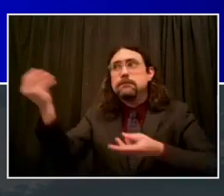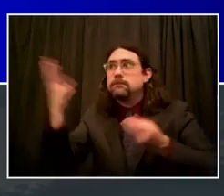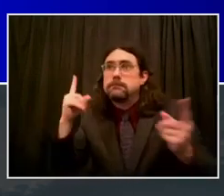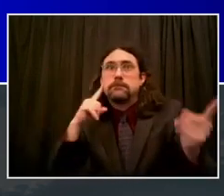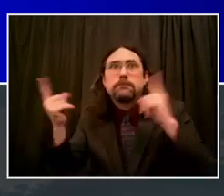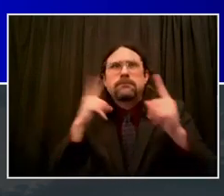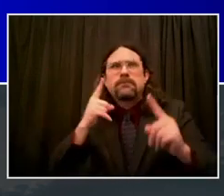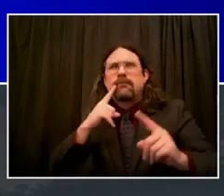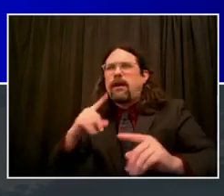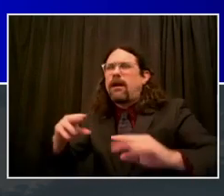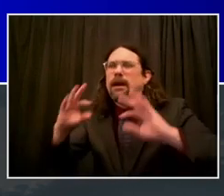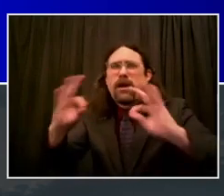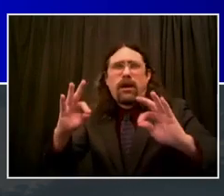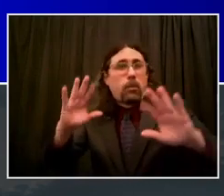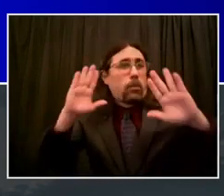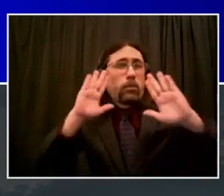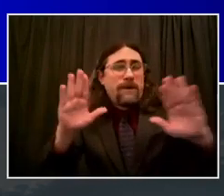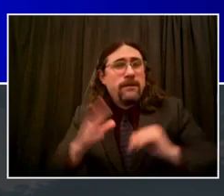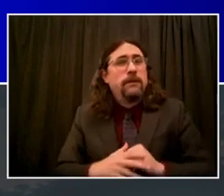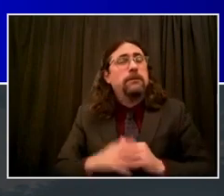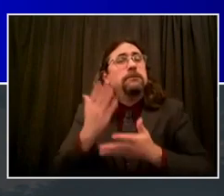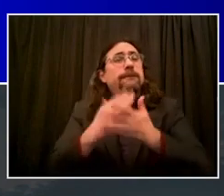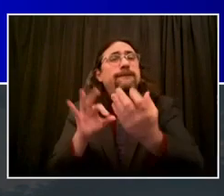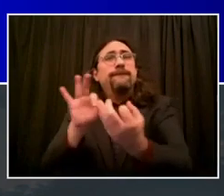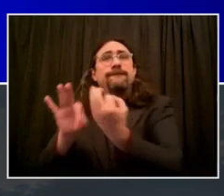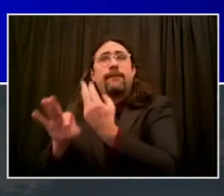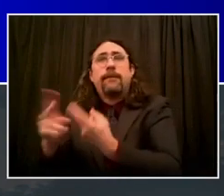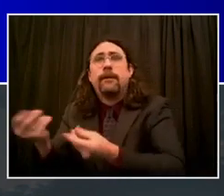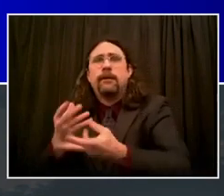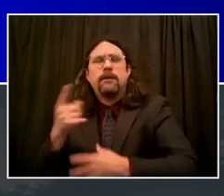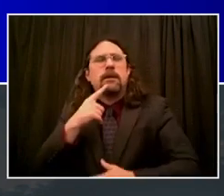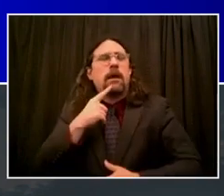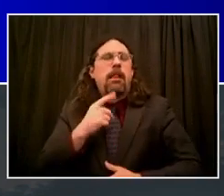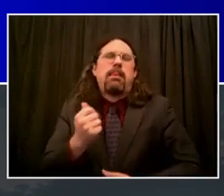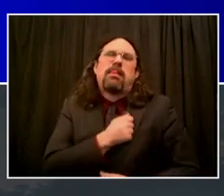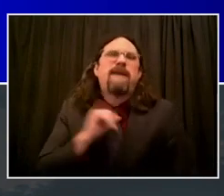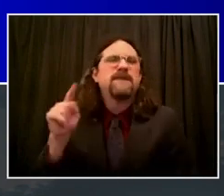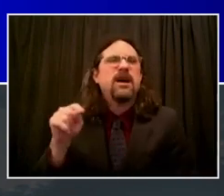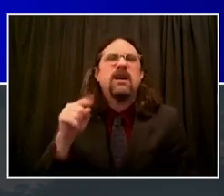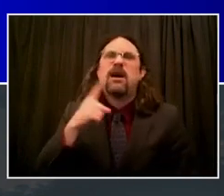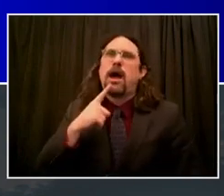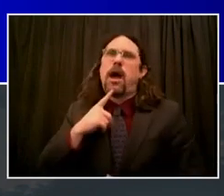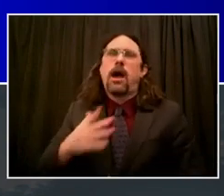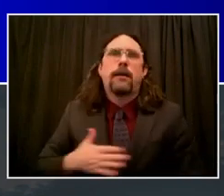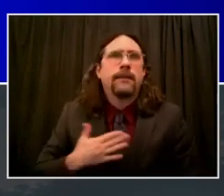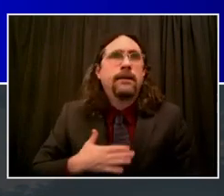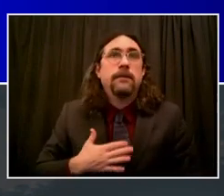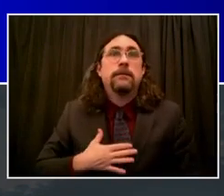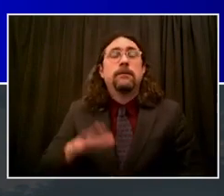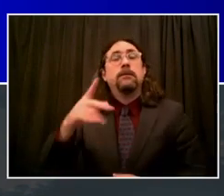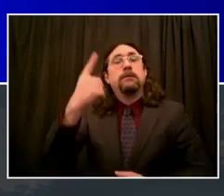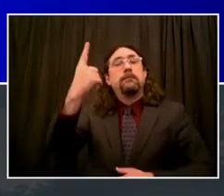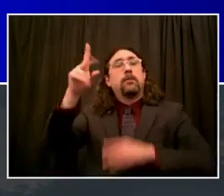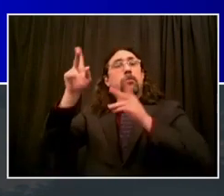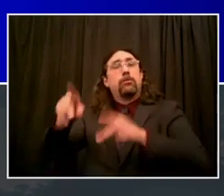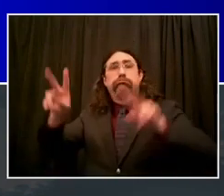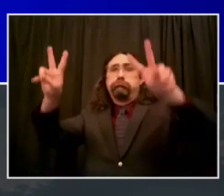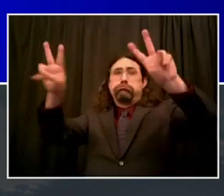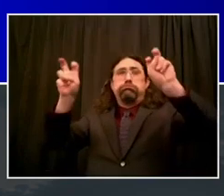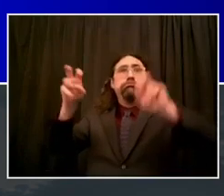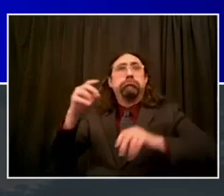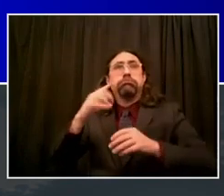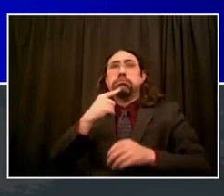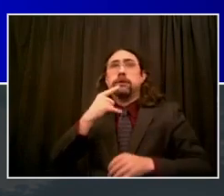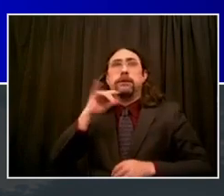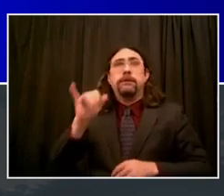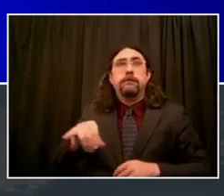the power of being connected in a whole new way. One of them said, "When I got the tablet, I didn't realize how lonesome I was